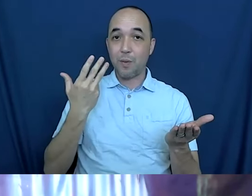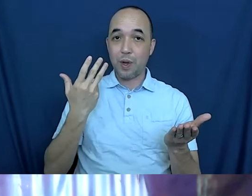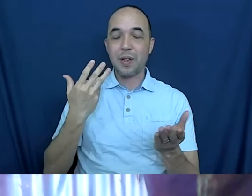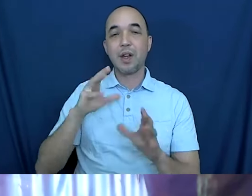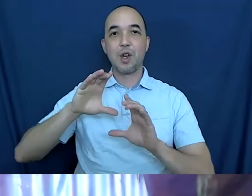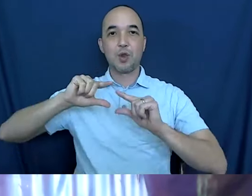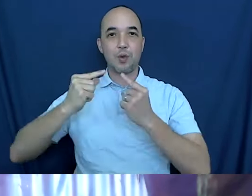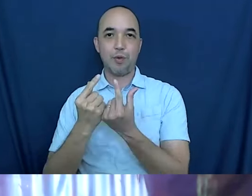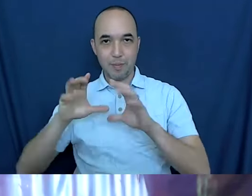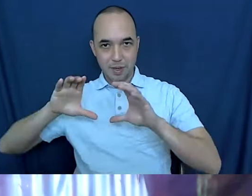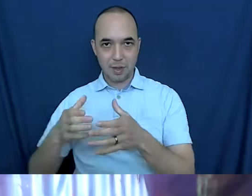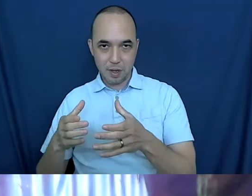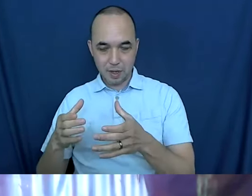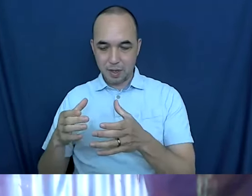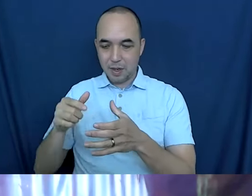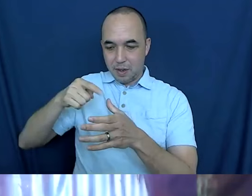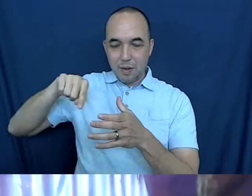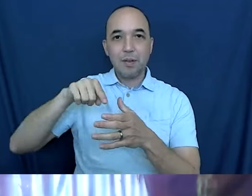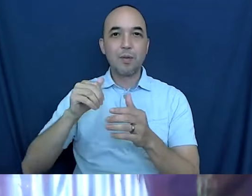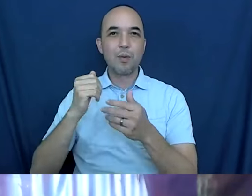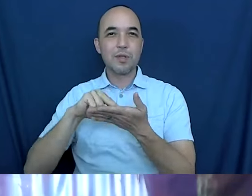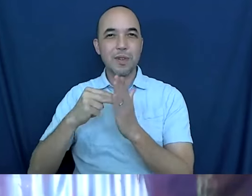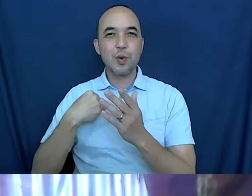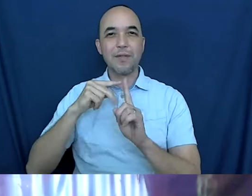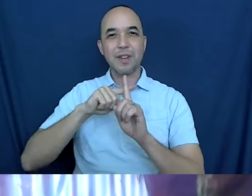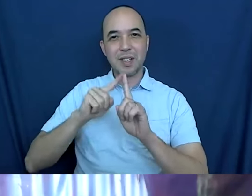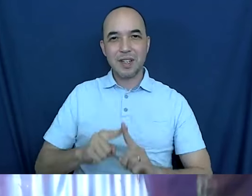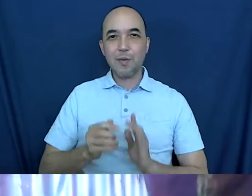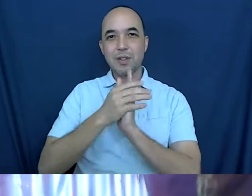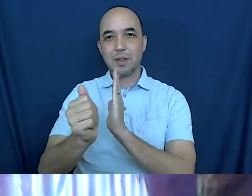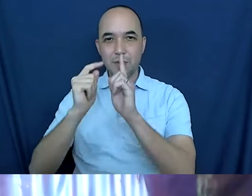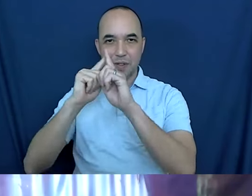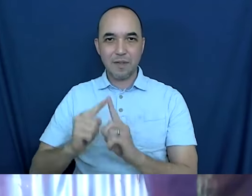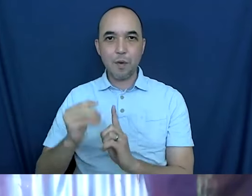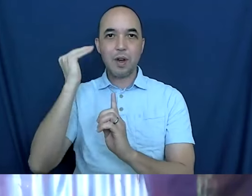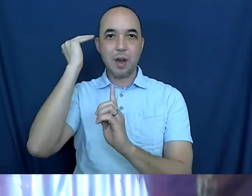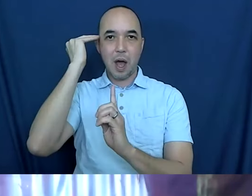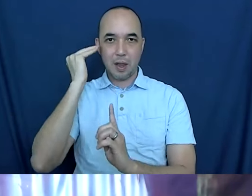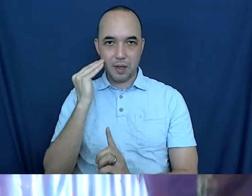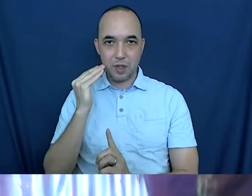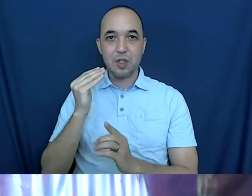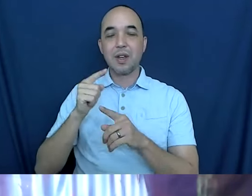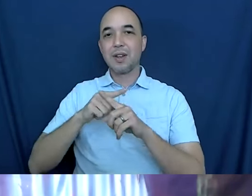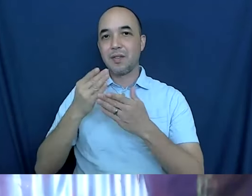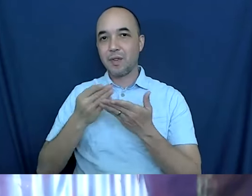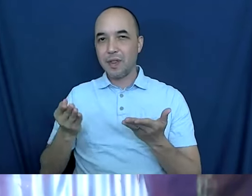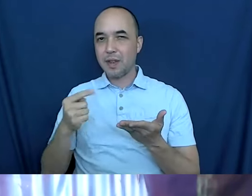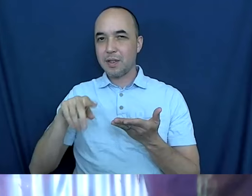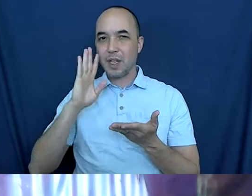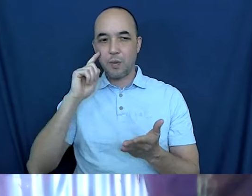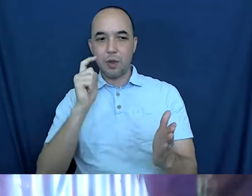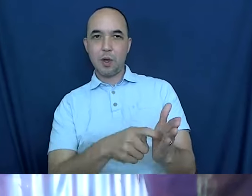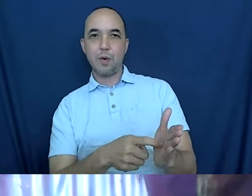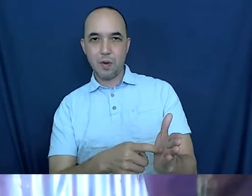bunch of different skill sets, knowledge, different things that they will spot or find,